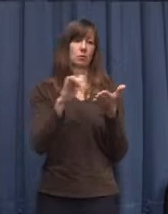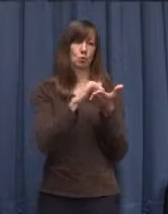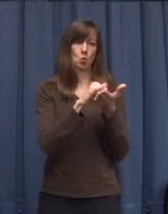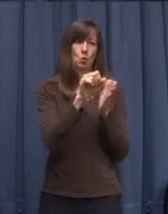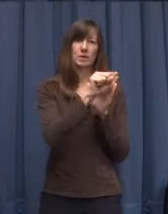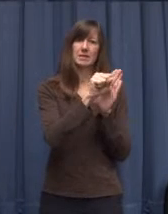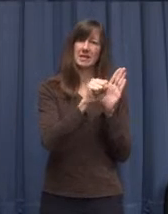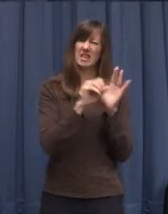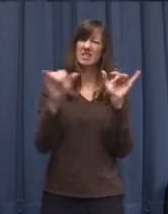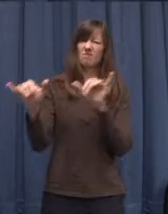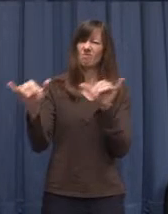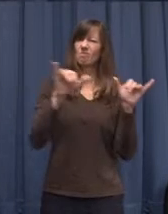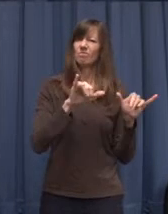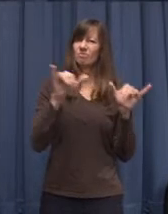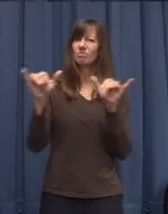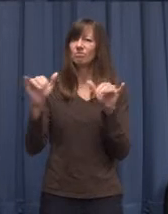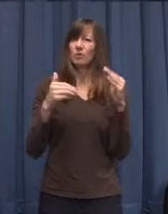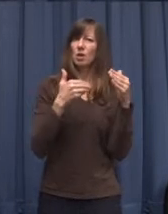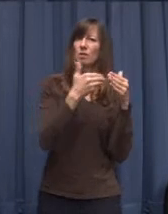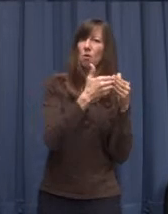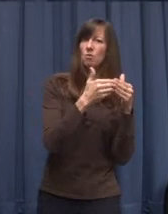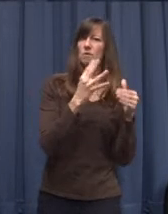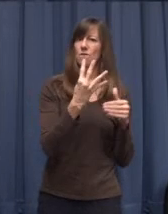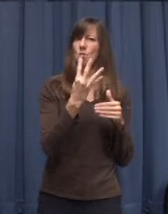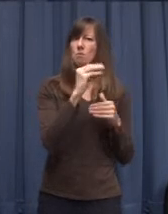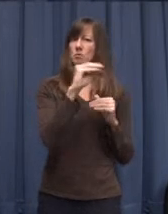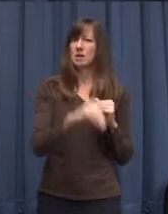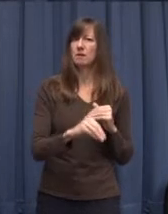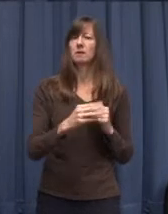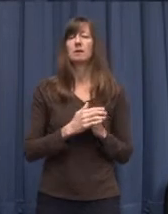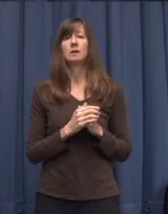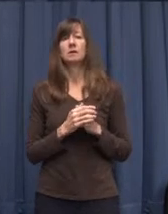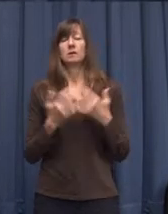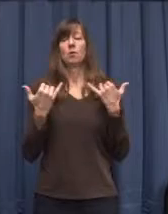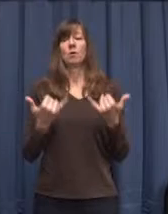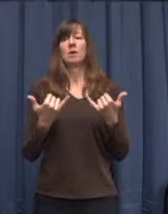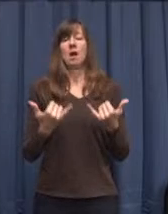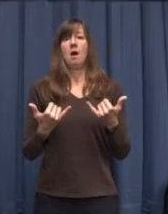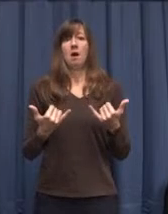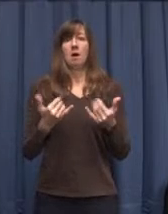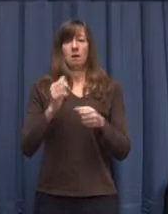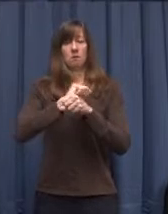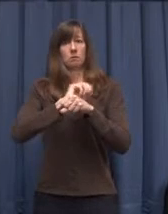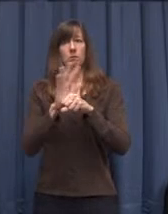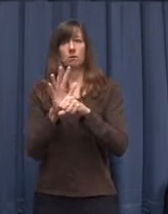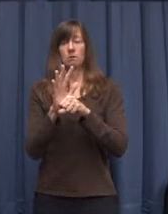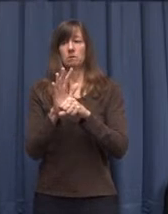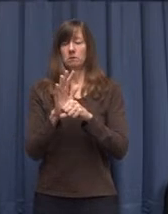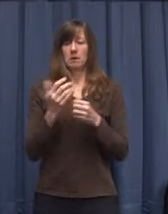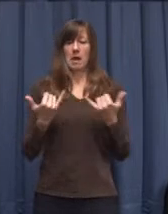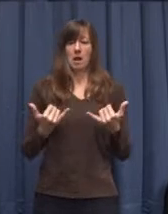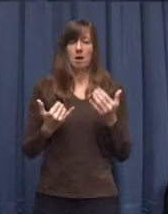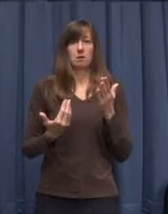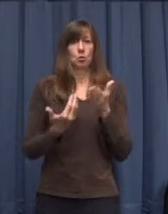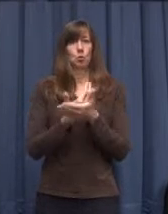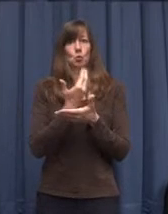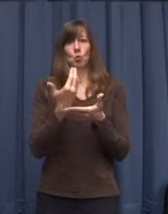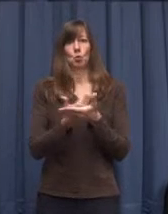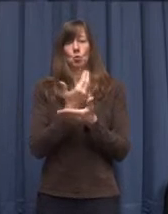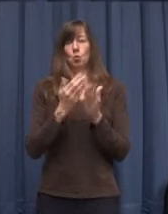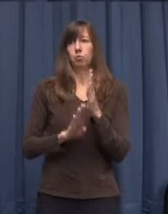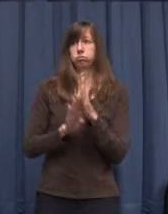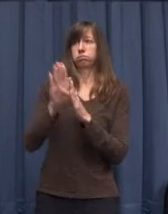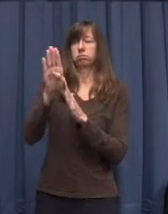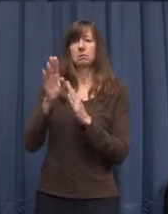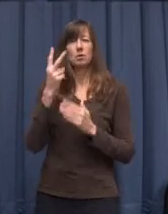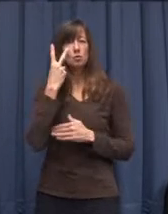in the first wave of COVID, this is now really much more evenly distributed across the state. You saw the Governor